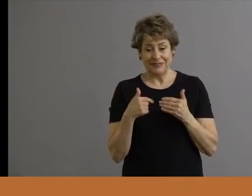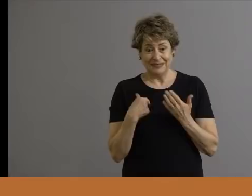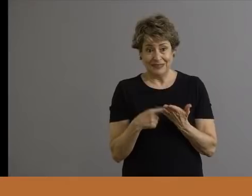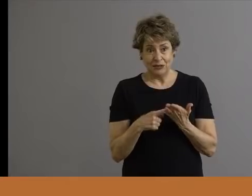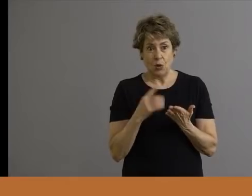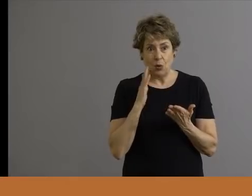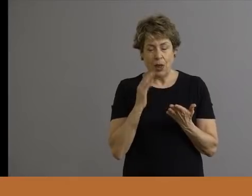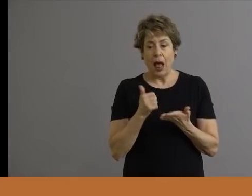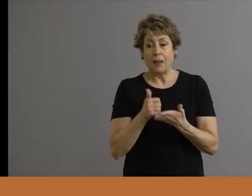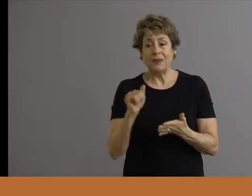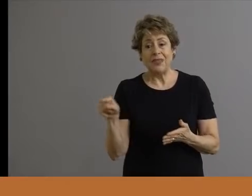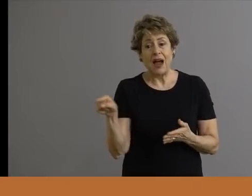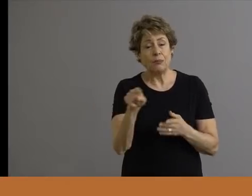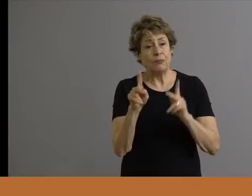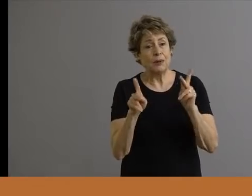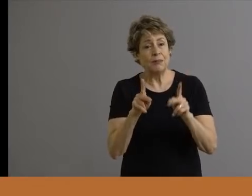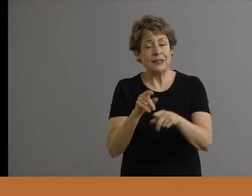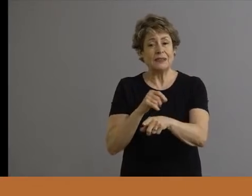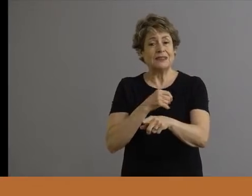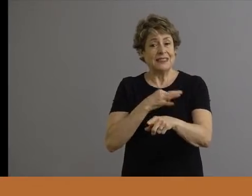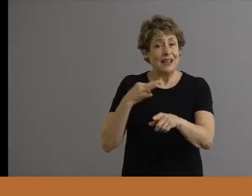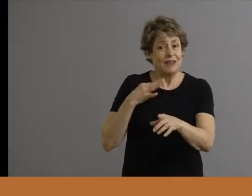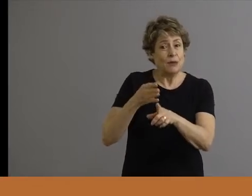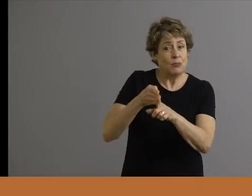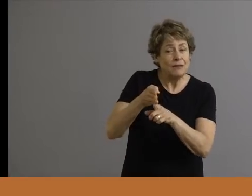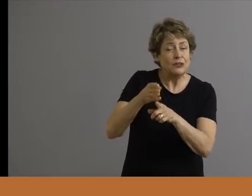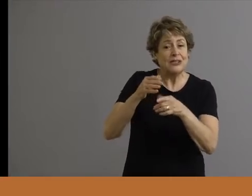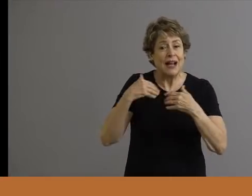the heavy burden that they have at this moment.